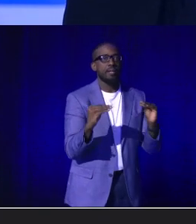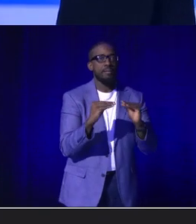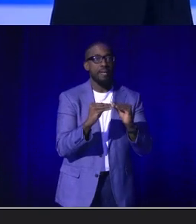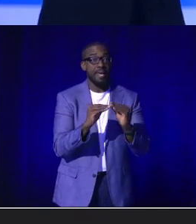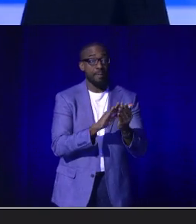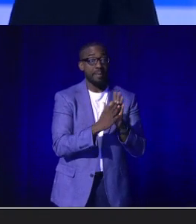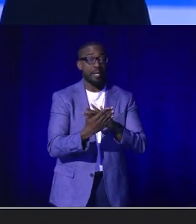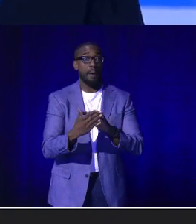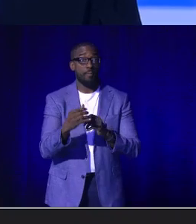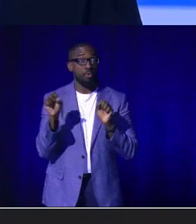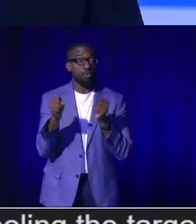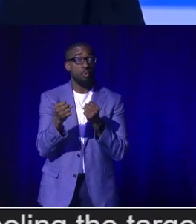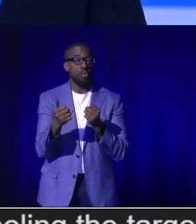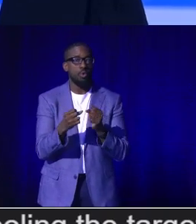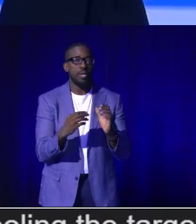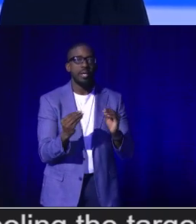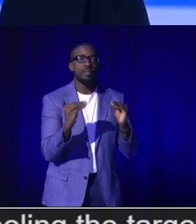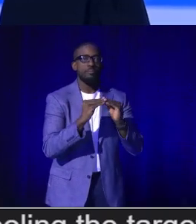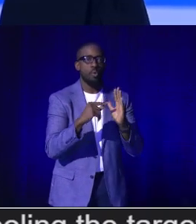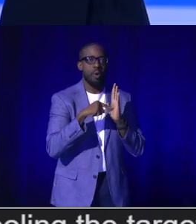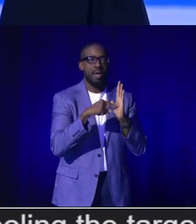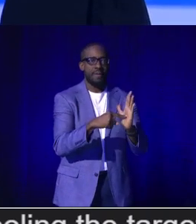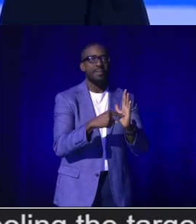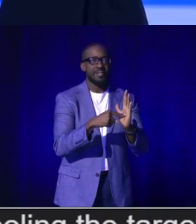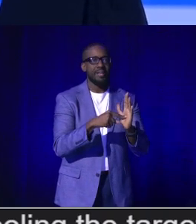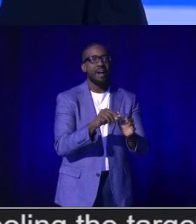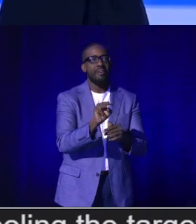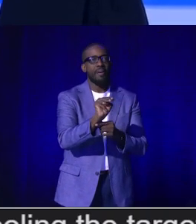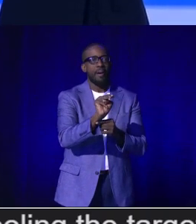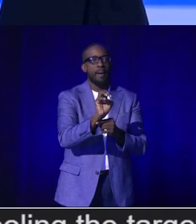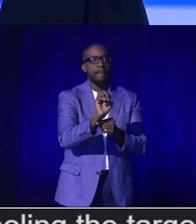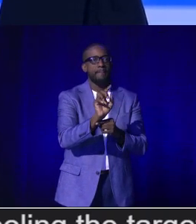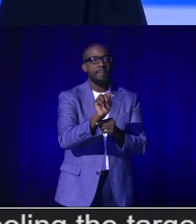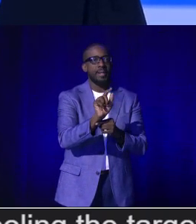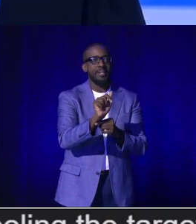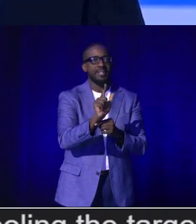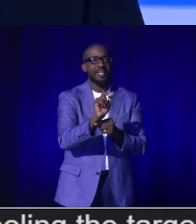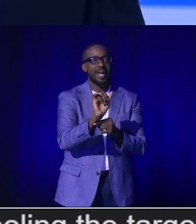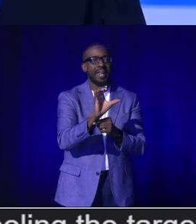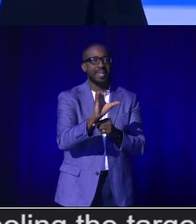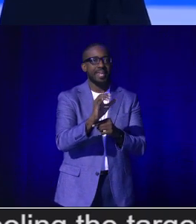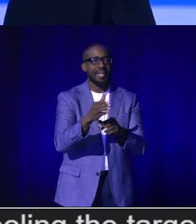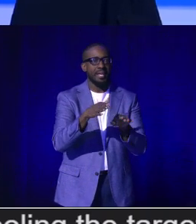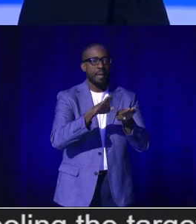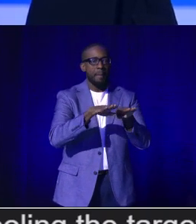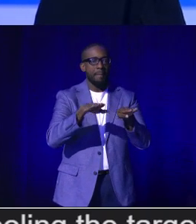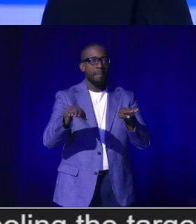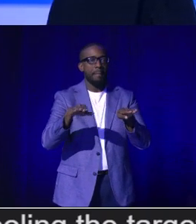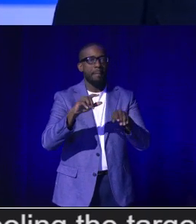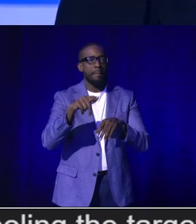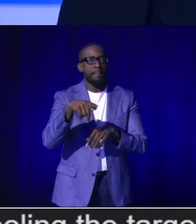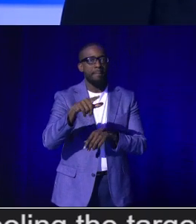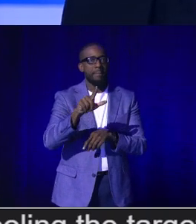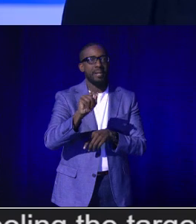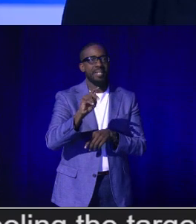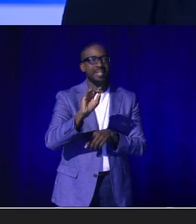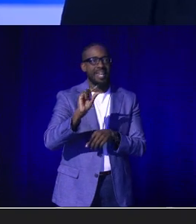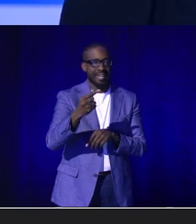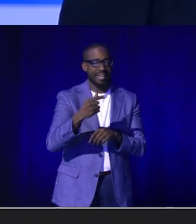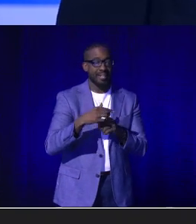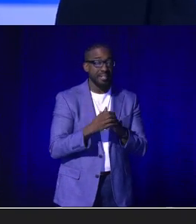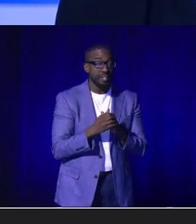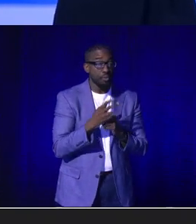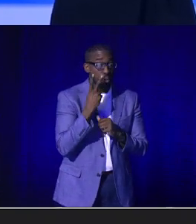you now see is that instantaneously within the observation of the golden color change